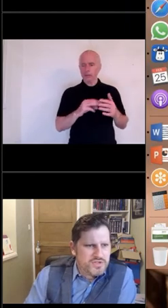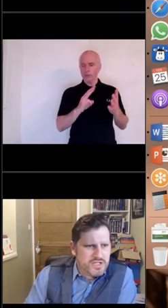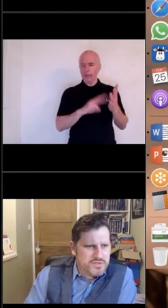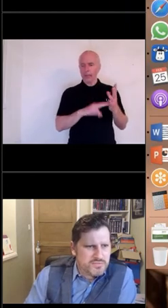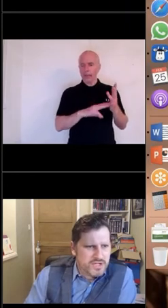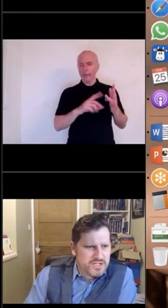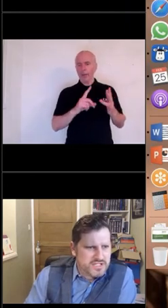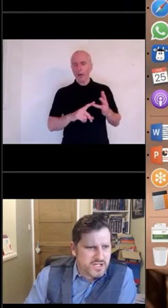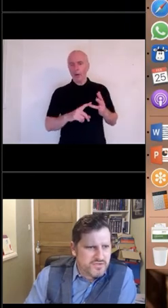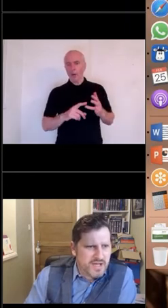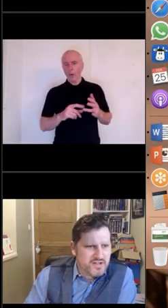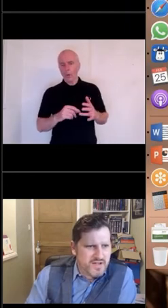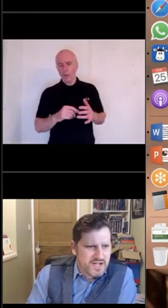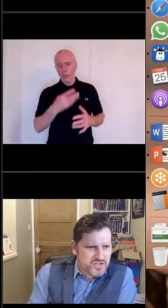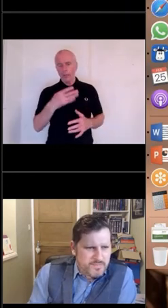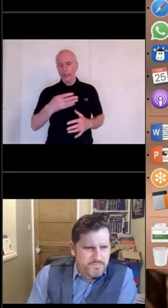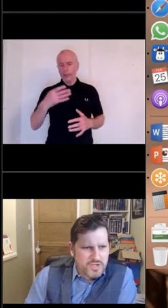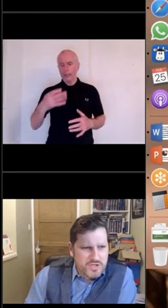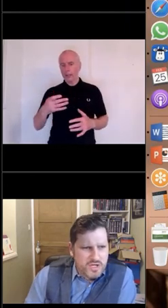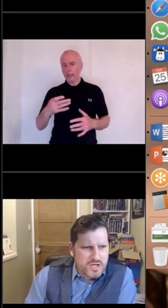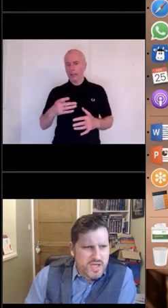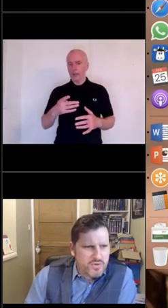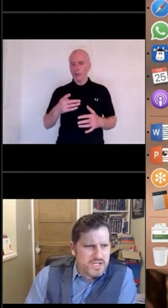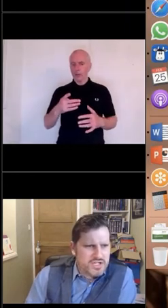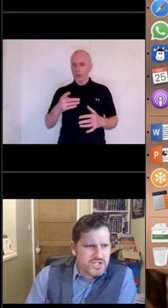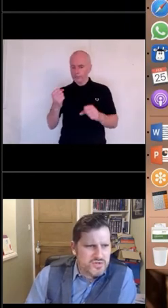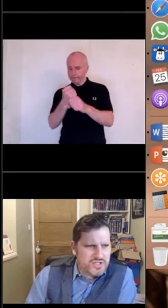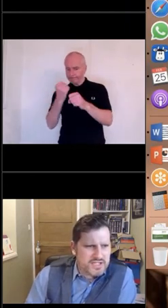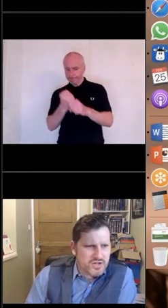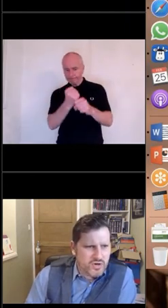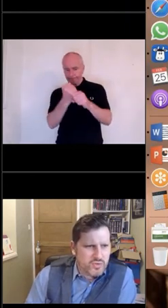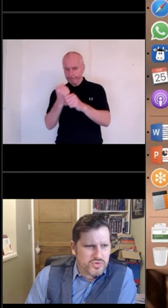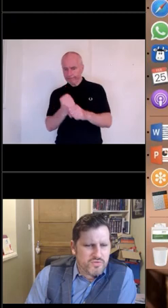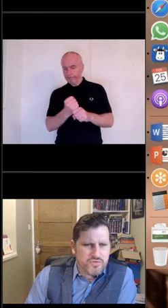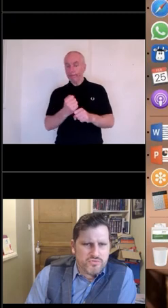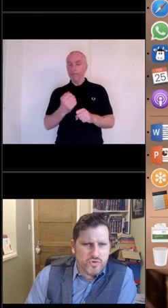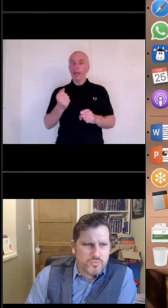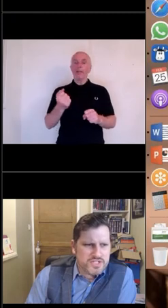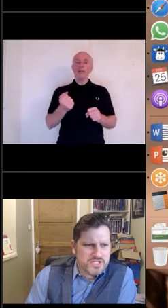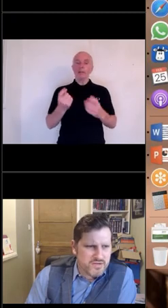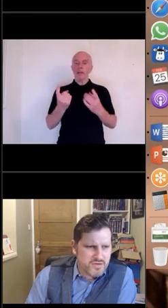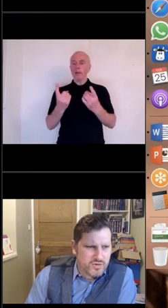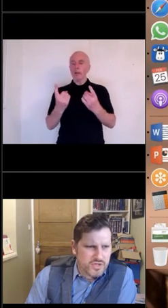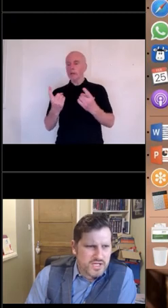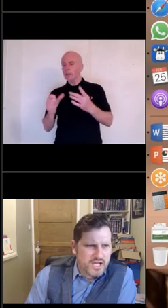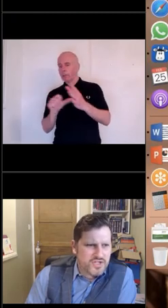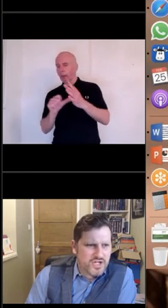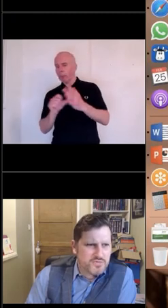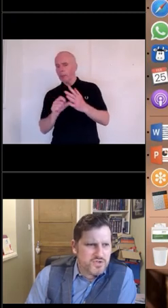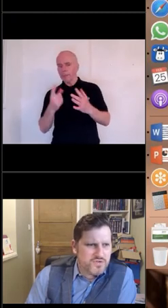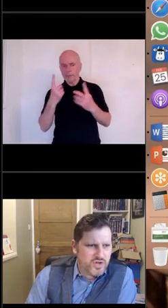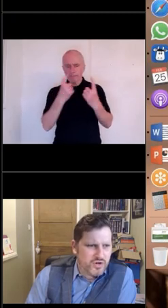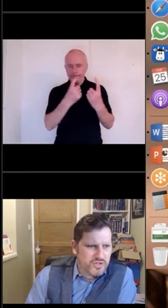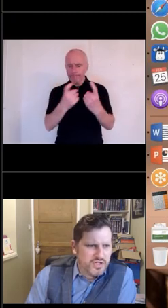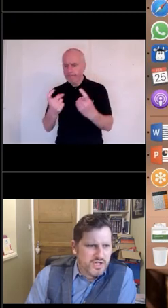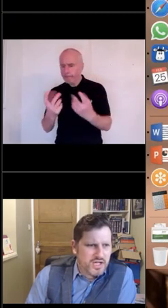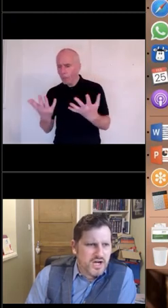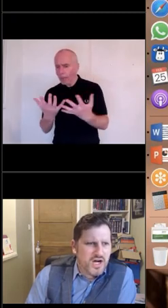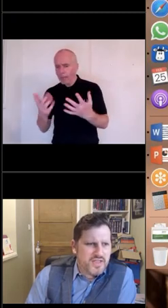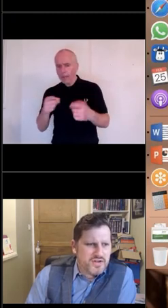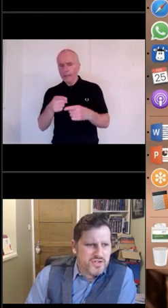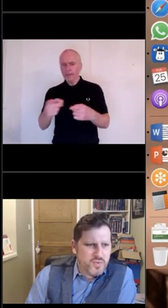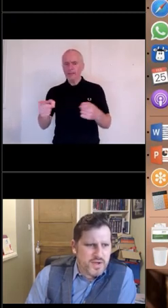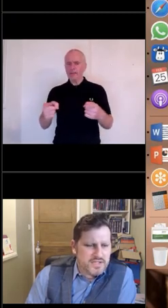But when we were using molybdenum 99 for manufacturing, there were issues getting hold of the raw material. Have times moved on?